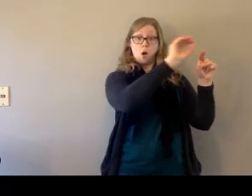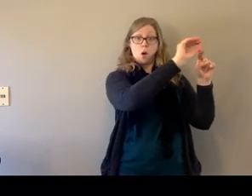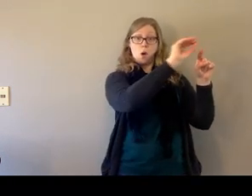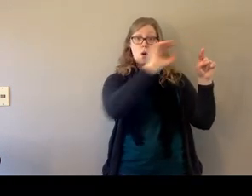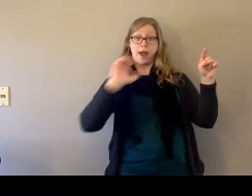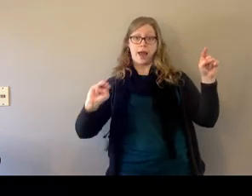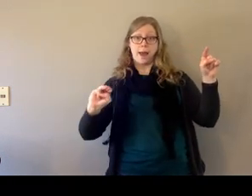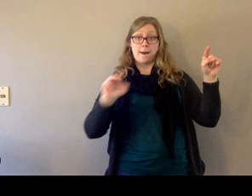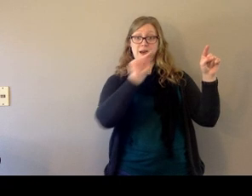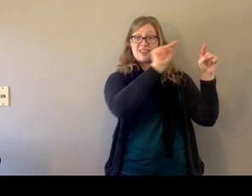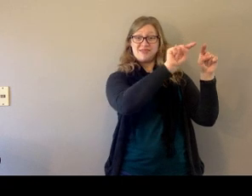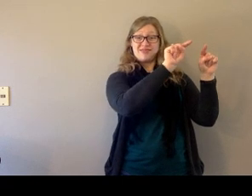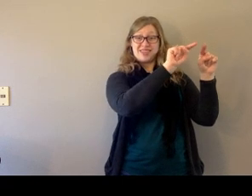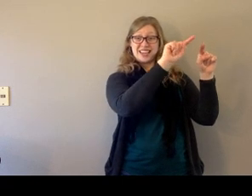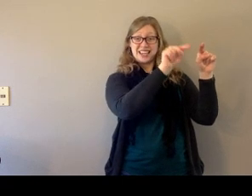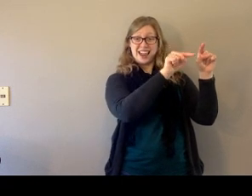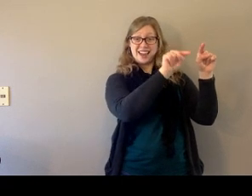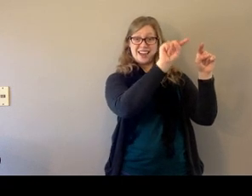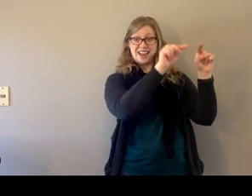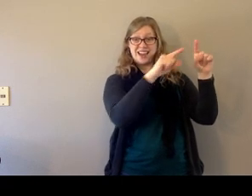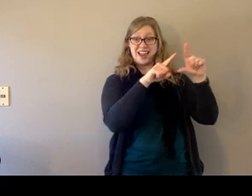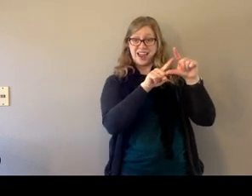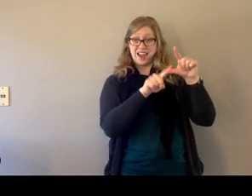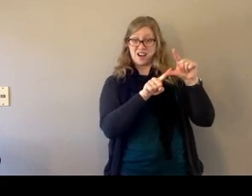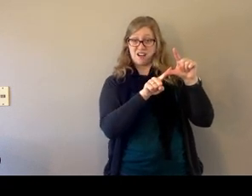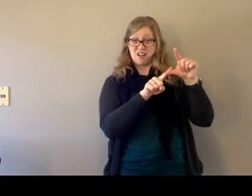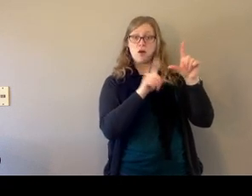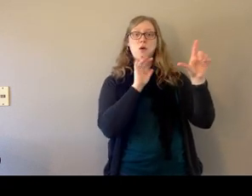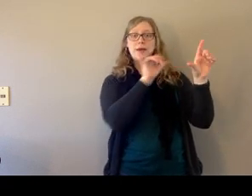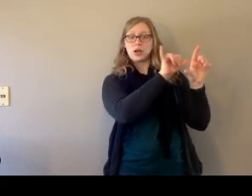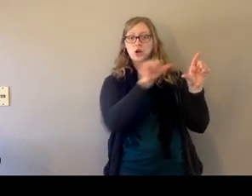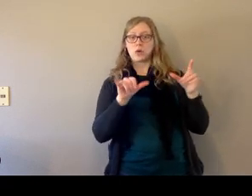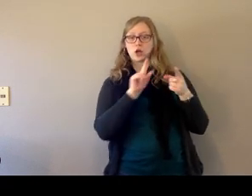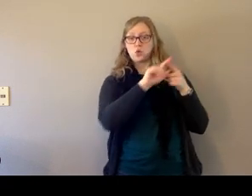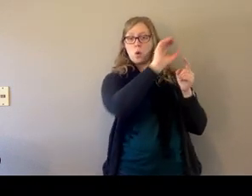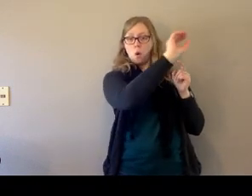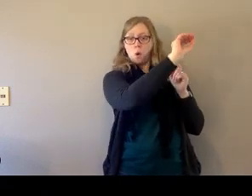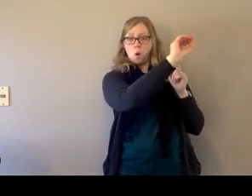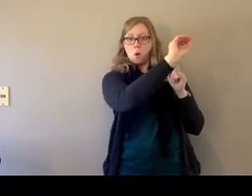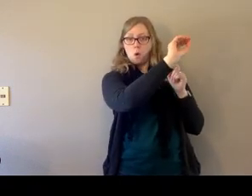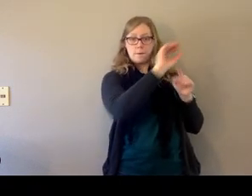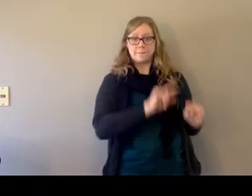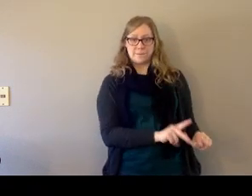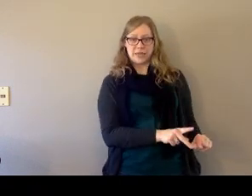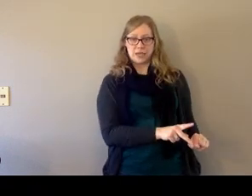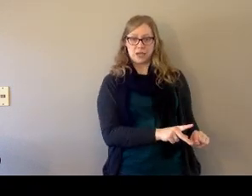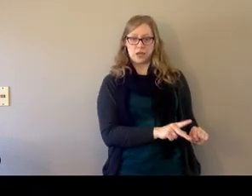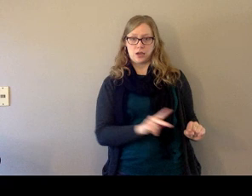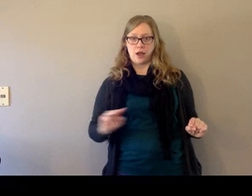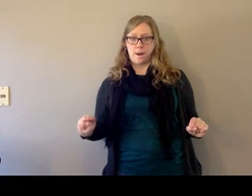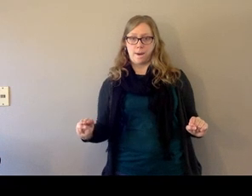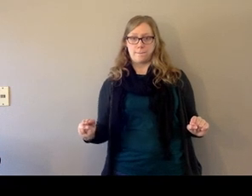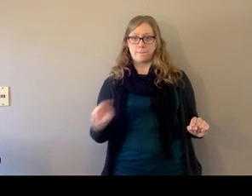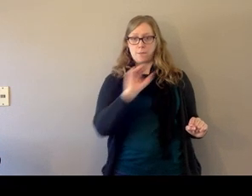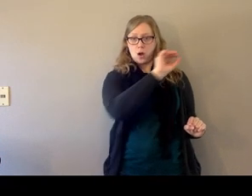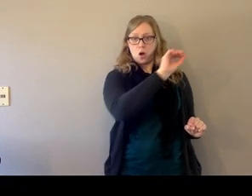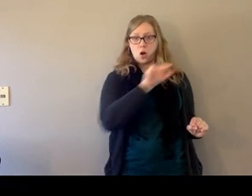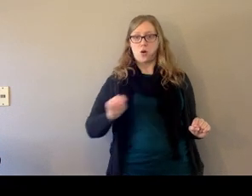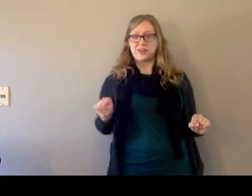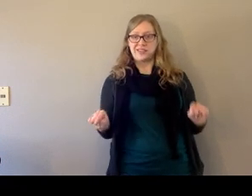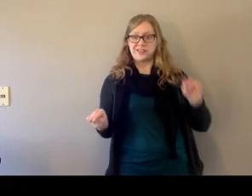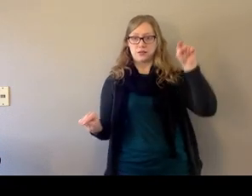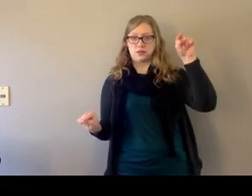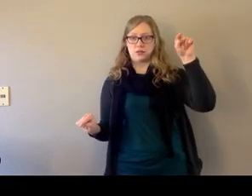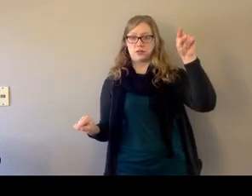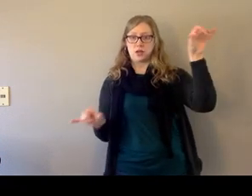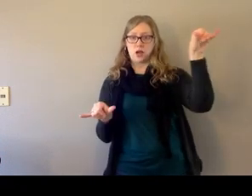in our picture, and I'm going to mark that with green. So this angle is going to be